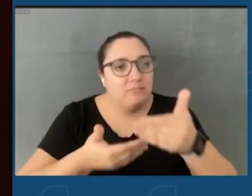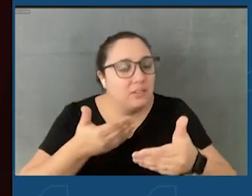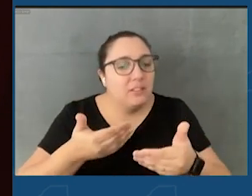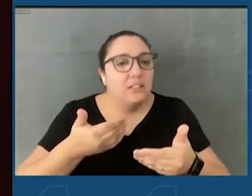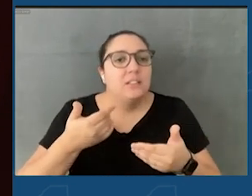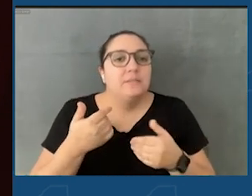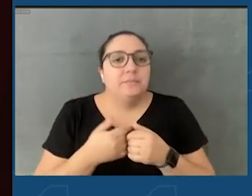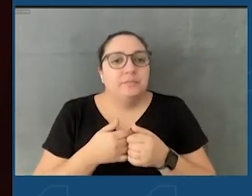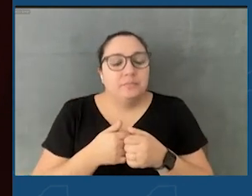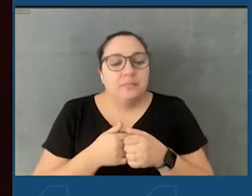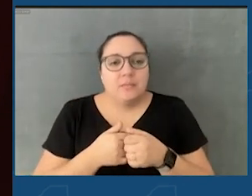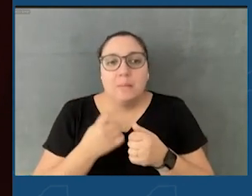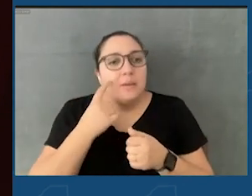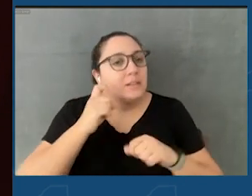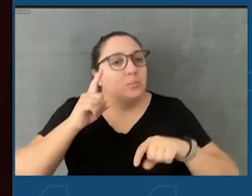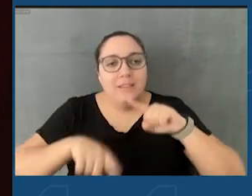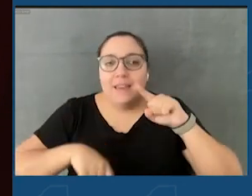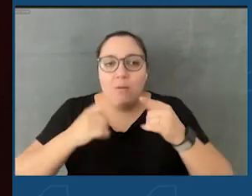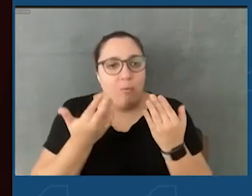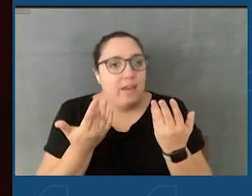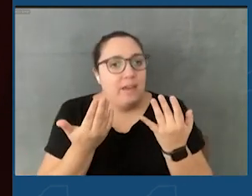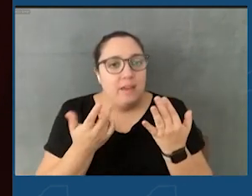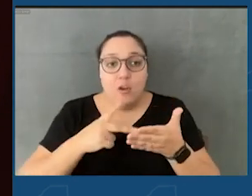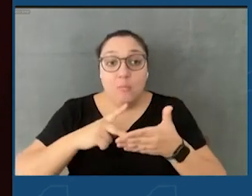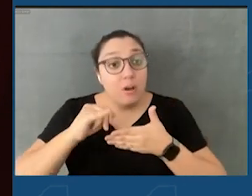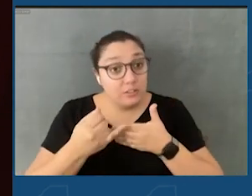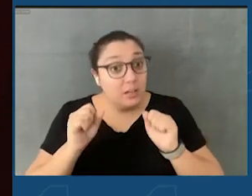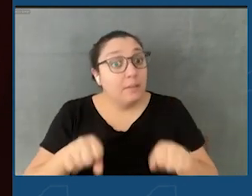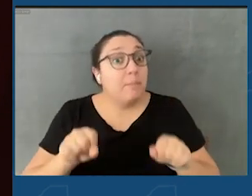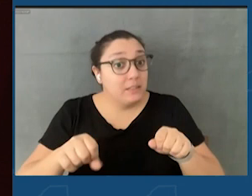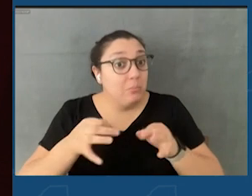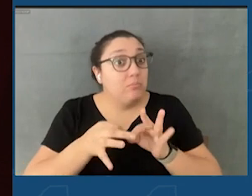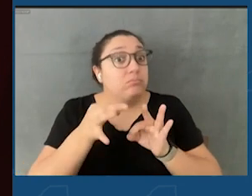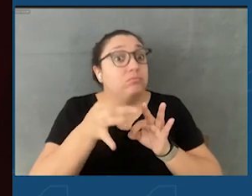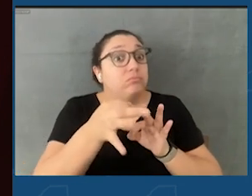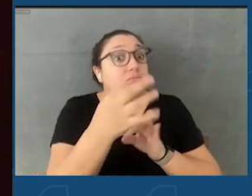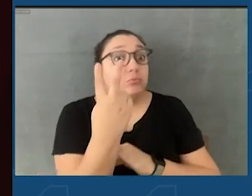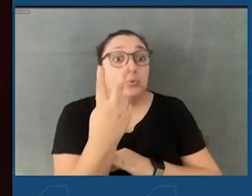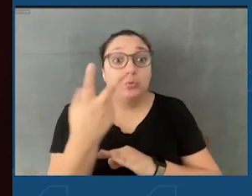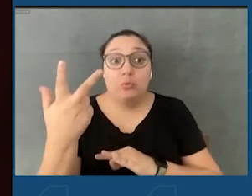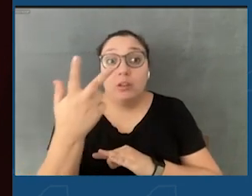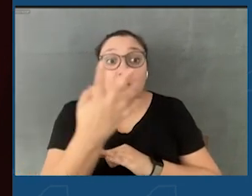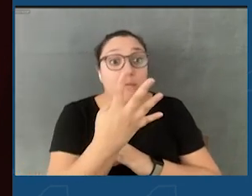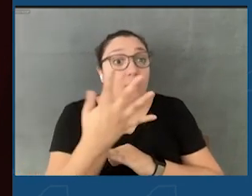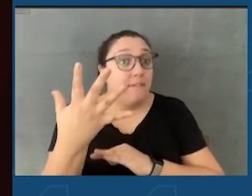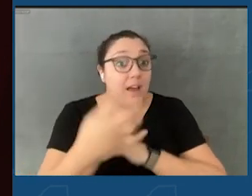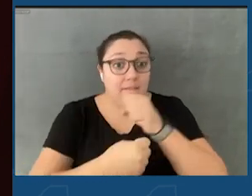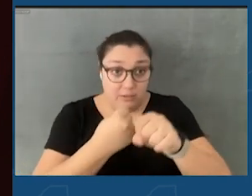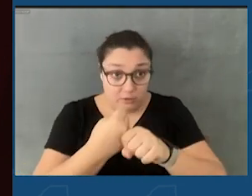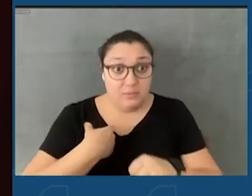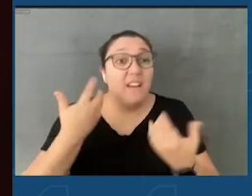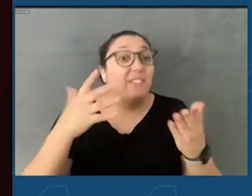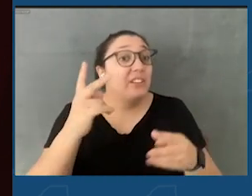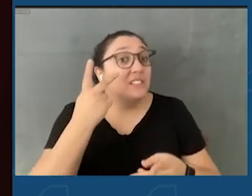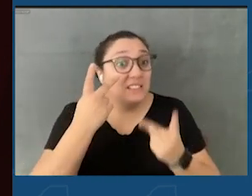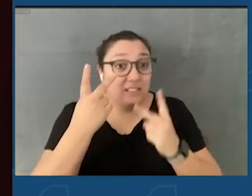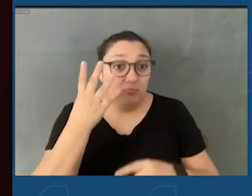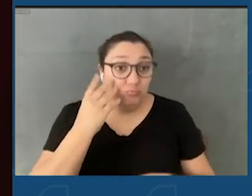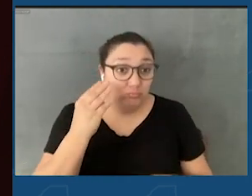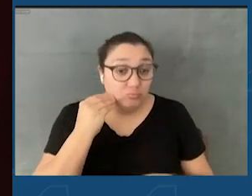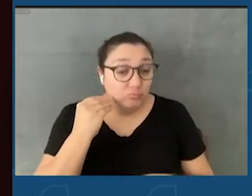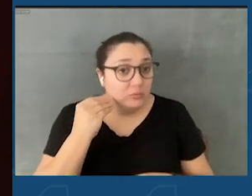we cannot wait. Projects can be delayed 2, 3, 4, 5 years. I've seen it happen. That's not going to get